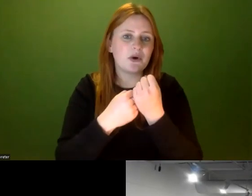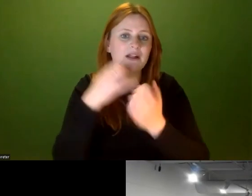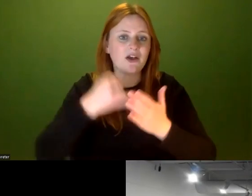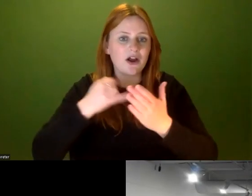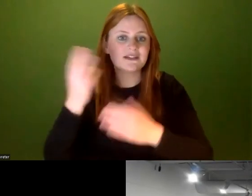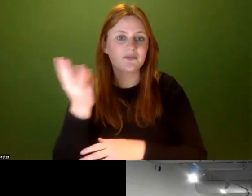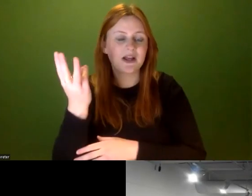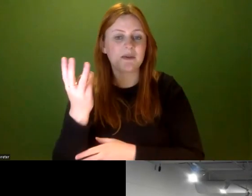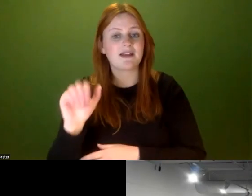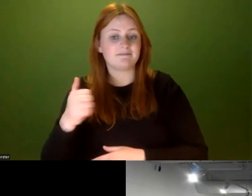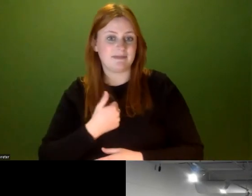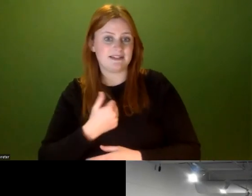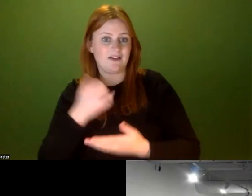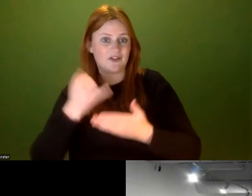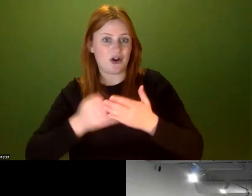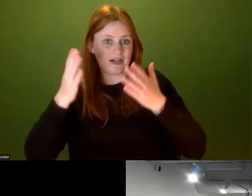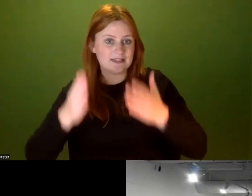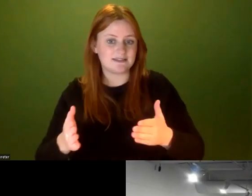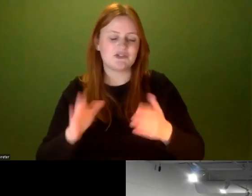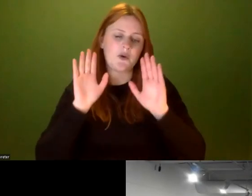says, totally amazing, Grace.